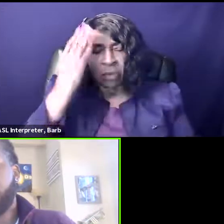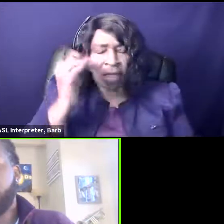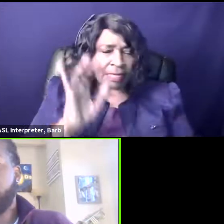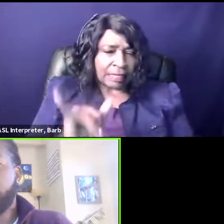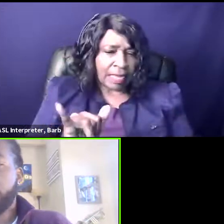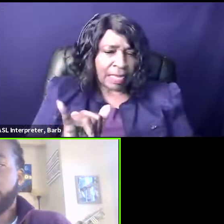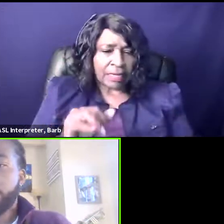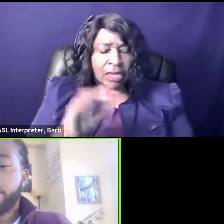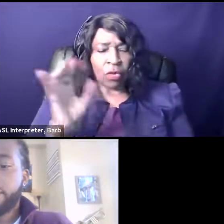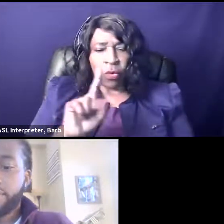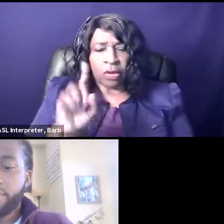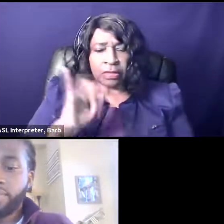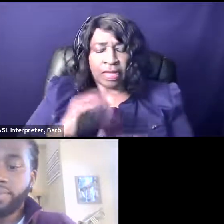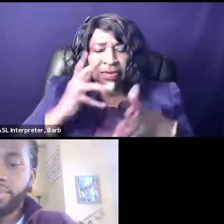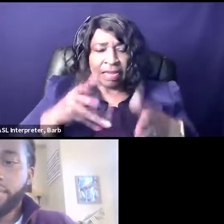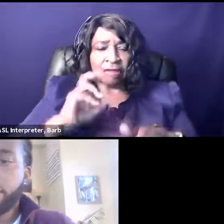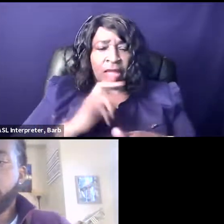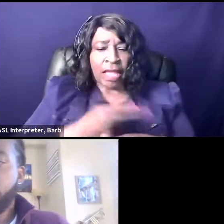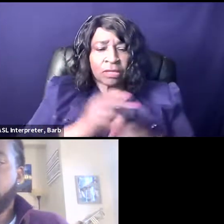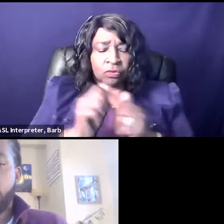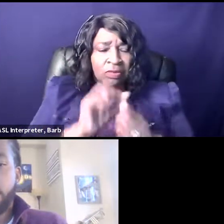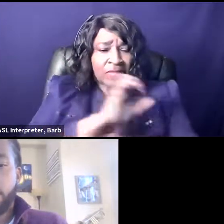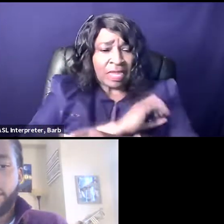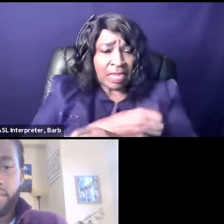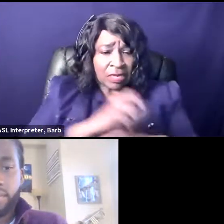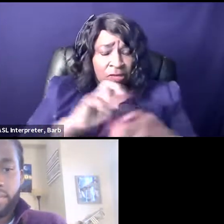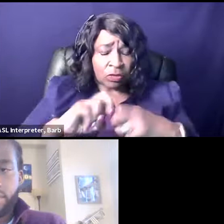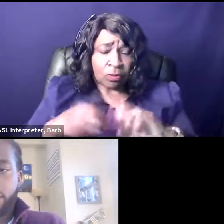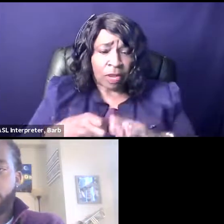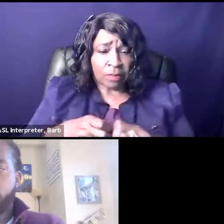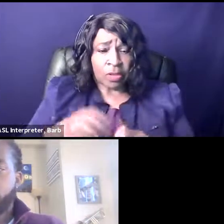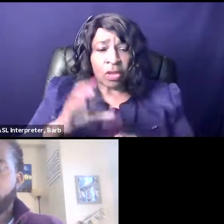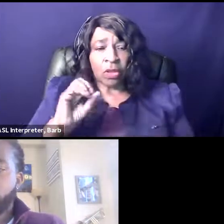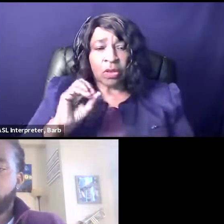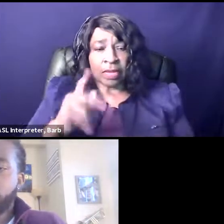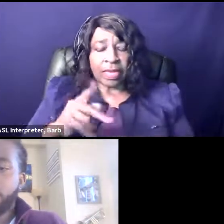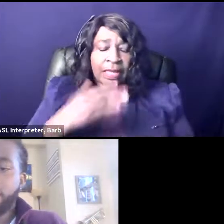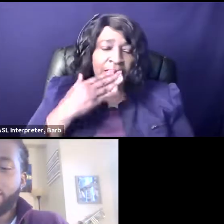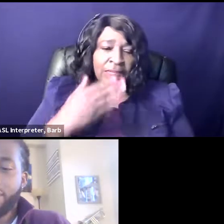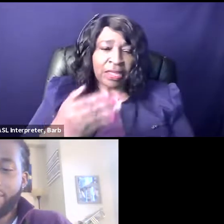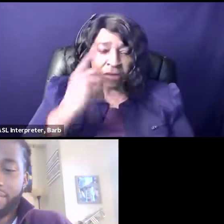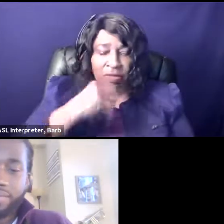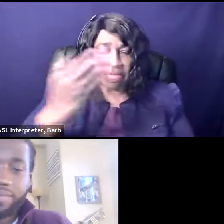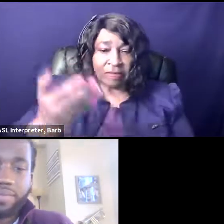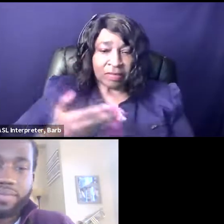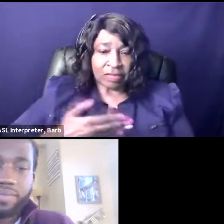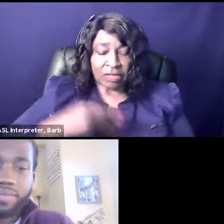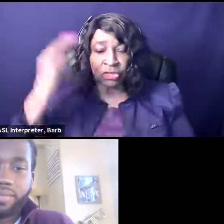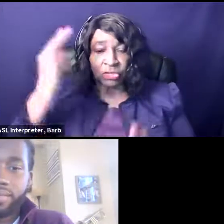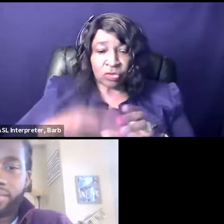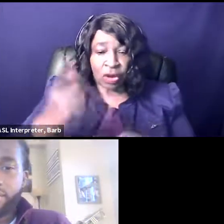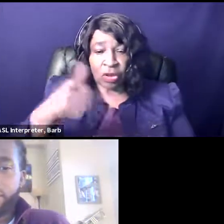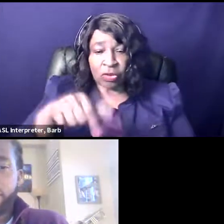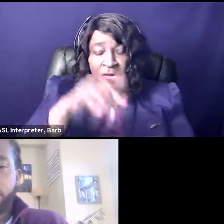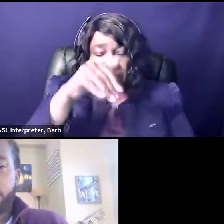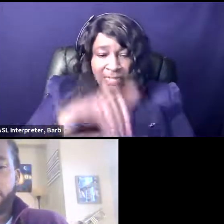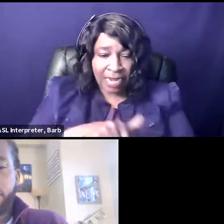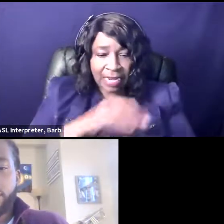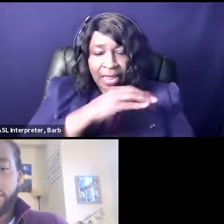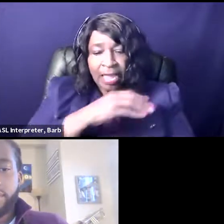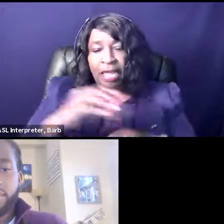justice efforts? Yeah, I want to thank Dr. Ewing for the invitation to be with you all tonight and the opportunity to provide the